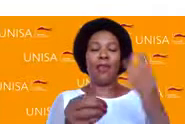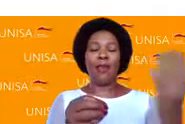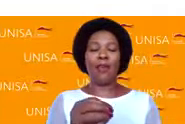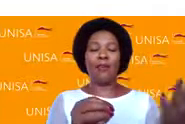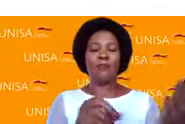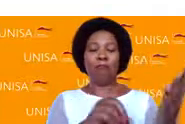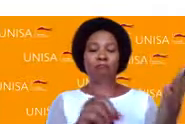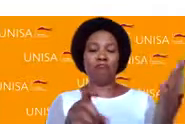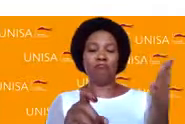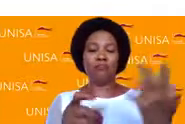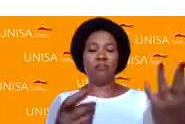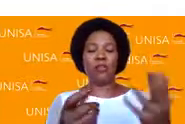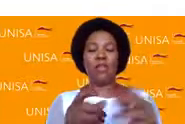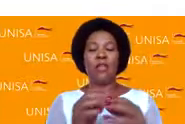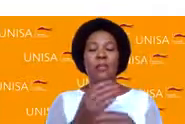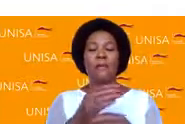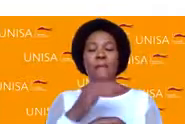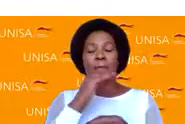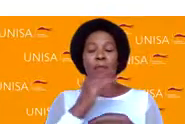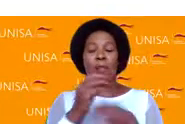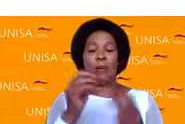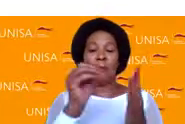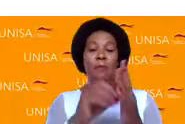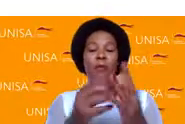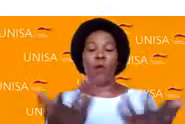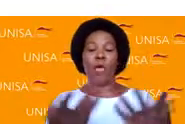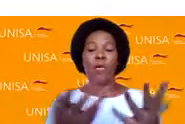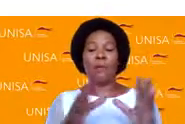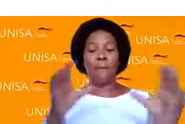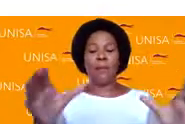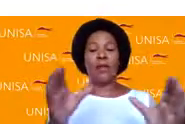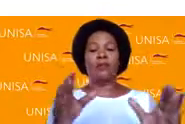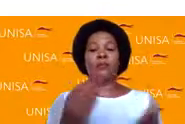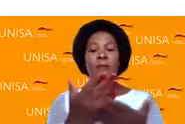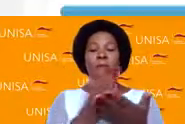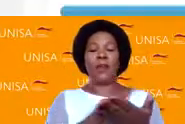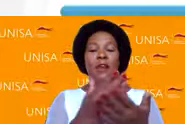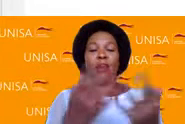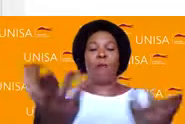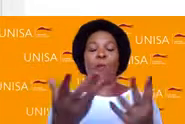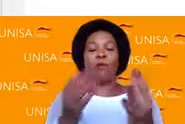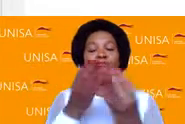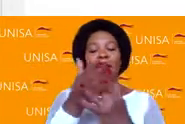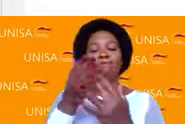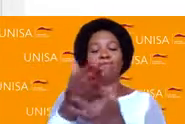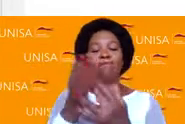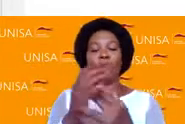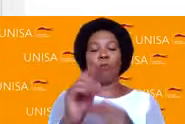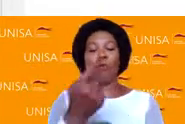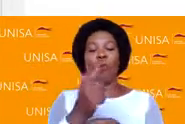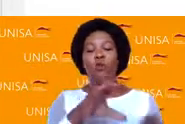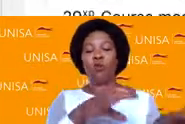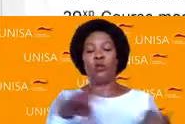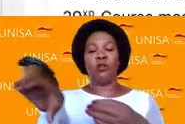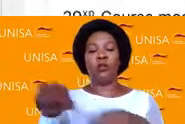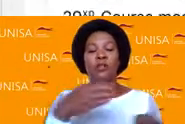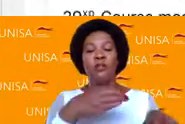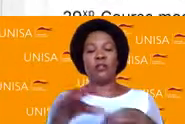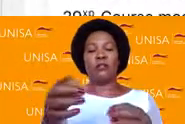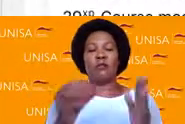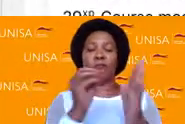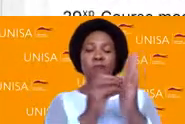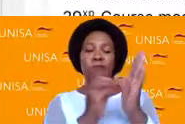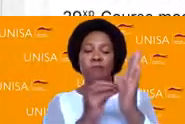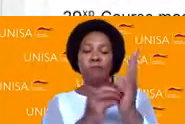It's actually part in the main page where you can access the activities. So it will be more located where you